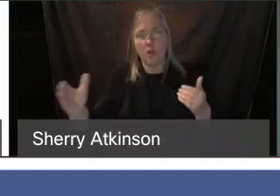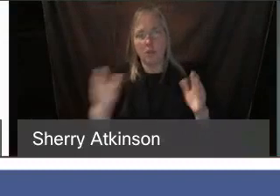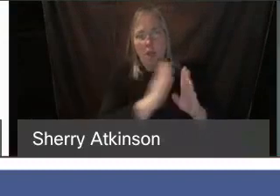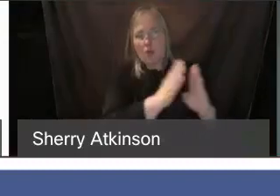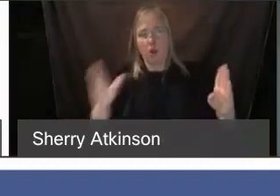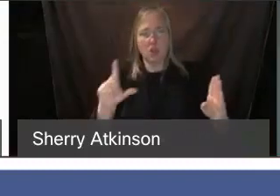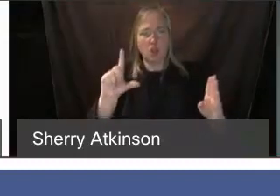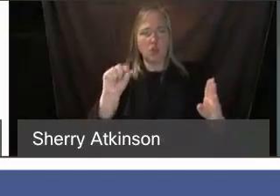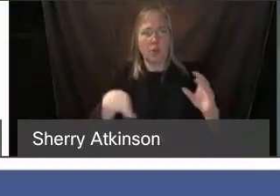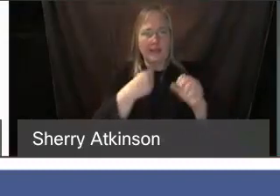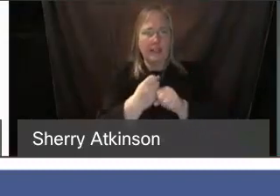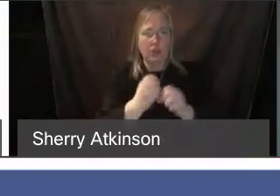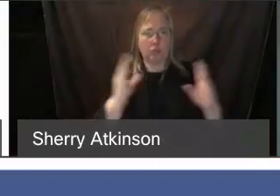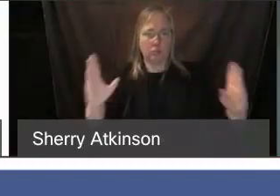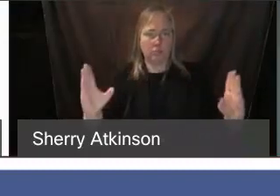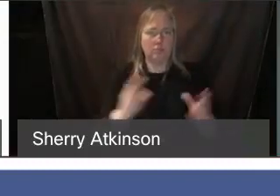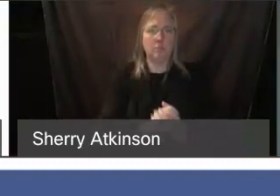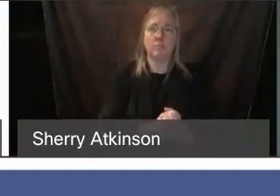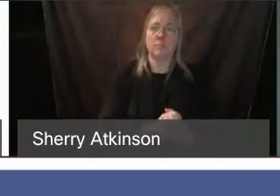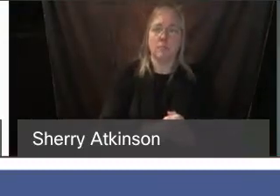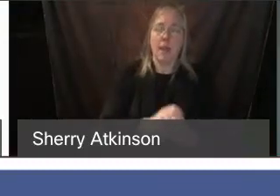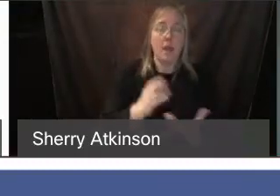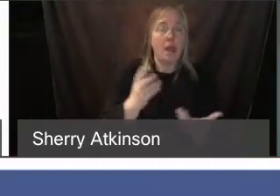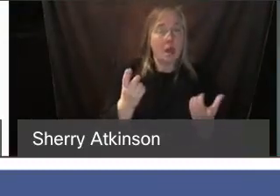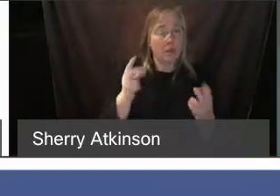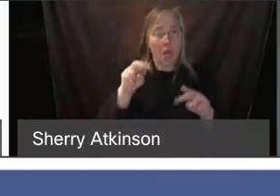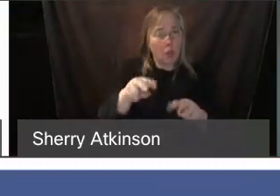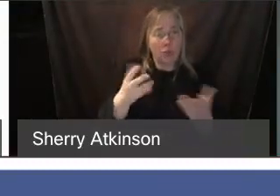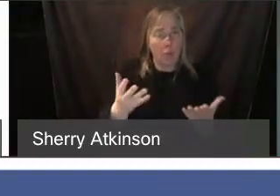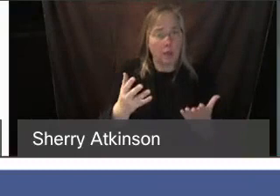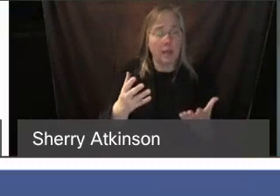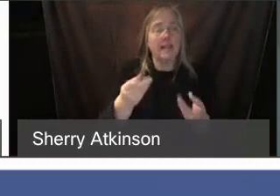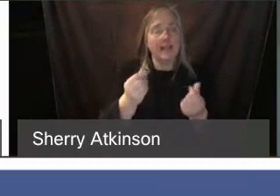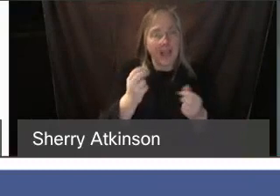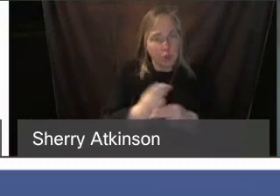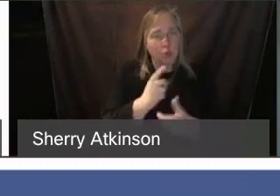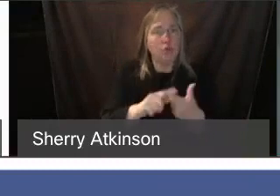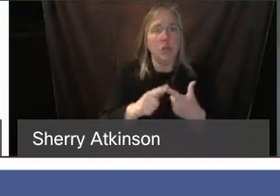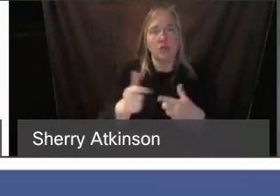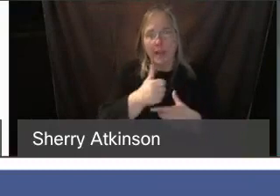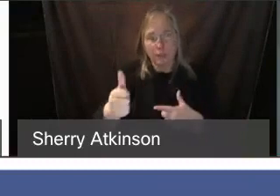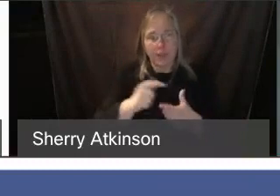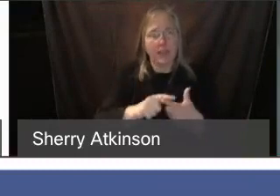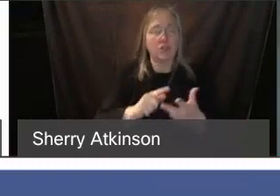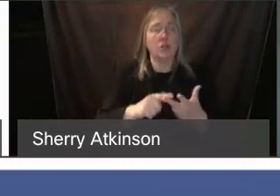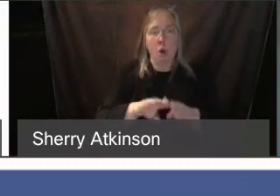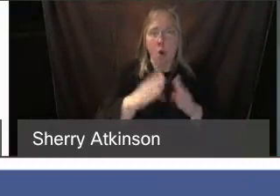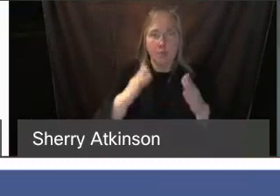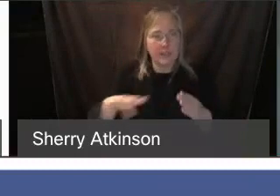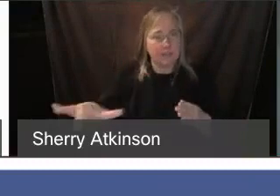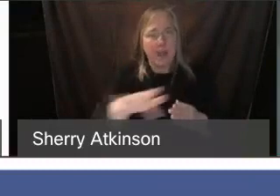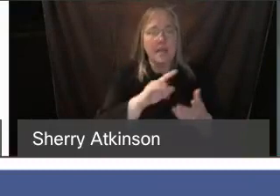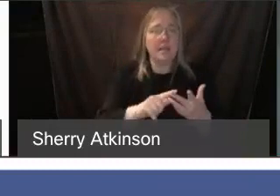horizon. And it looks at land use, transportation, open space,